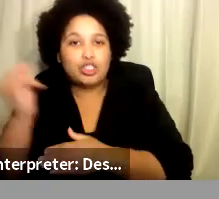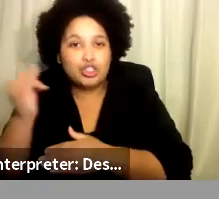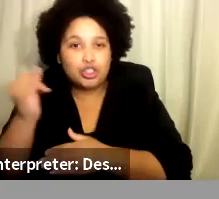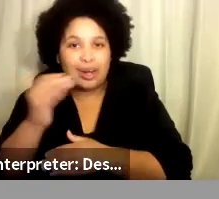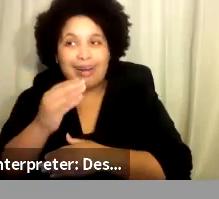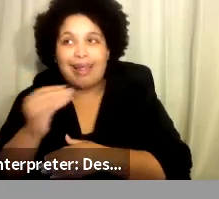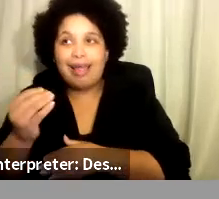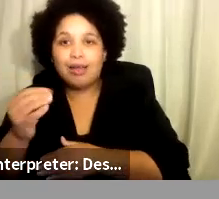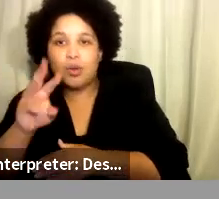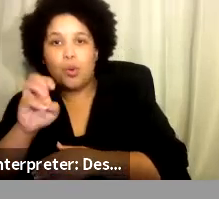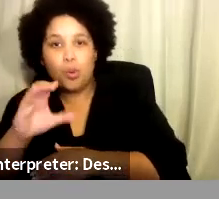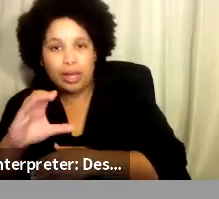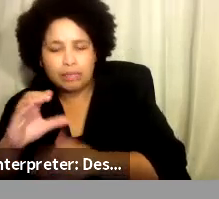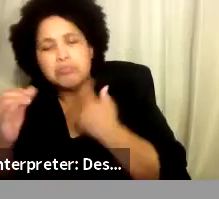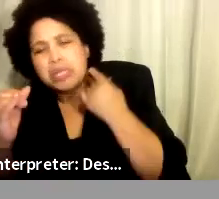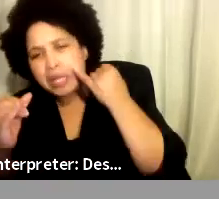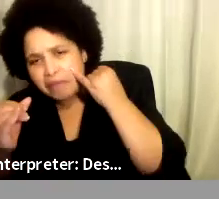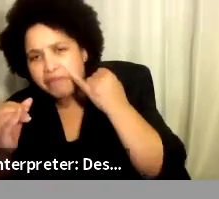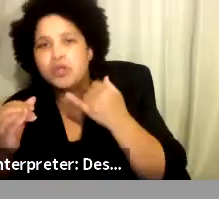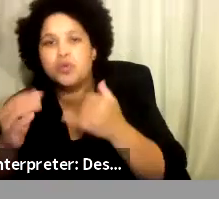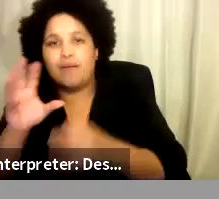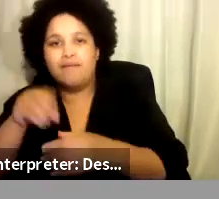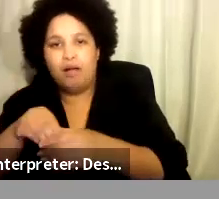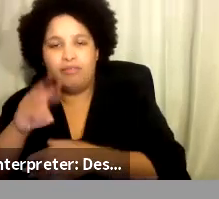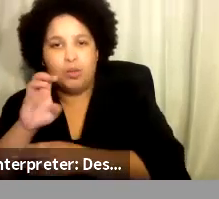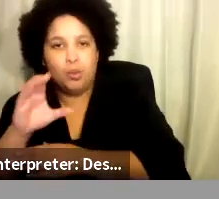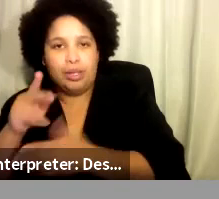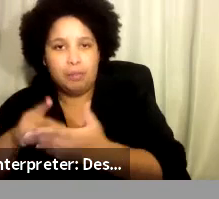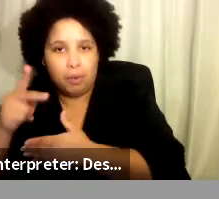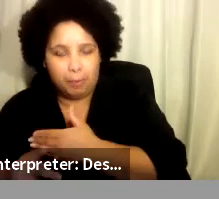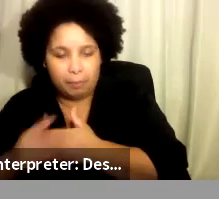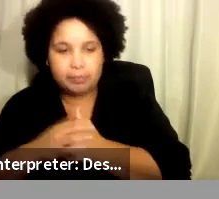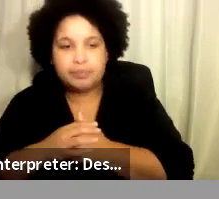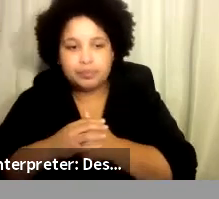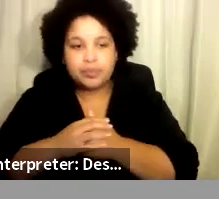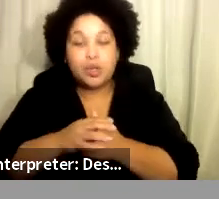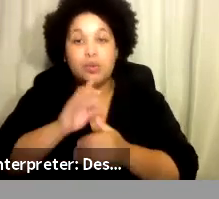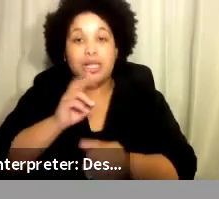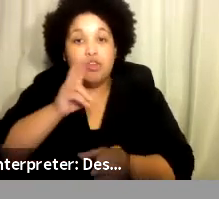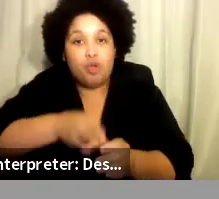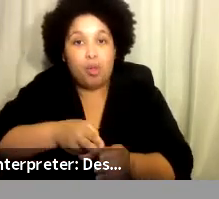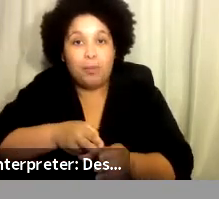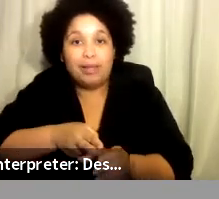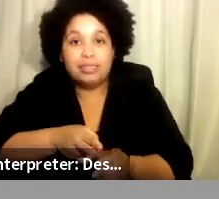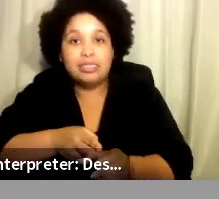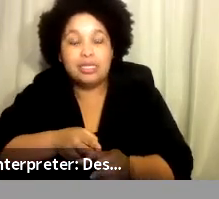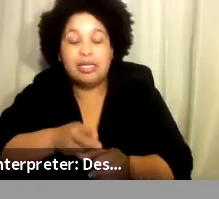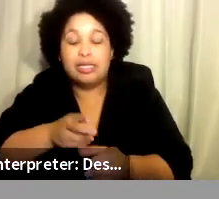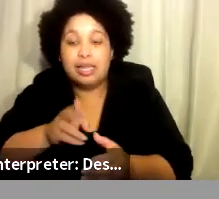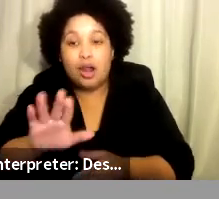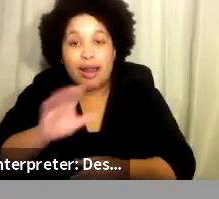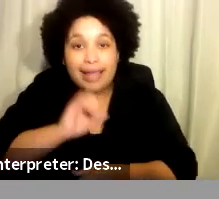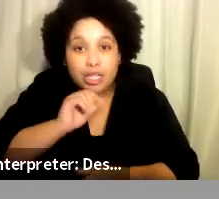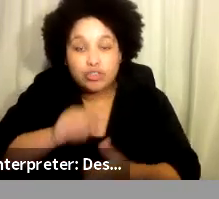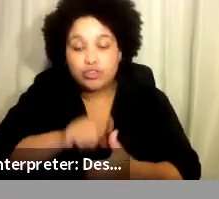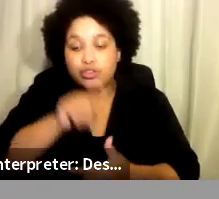if you are receiving WIC services. So again, enrollment is based on the child's age. It's based on